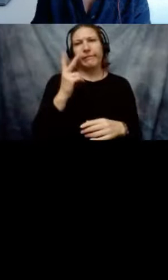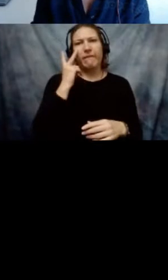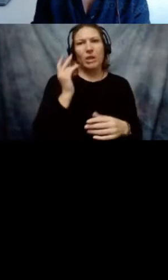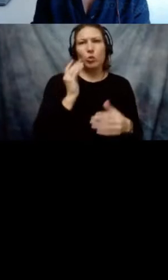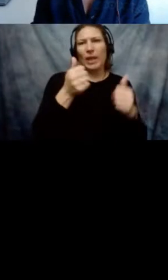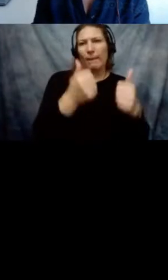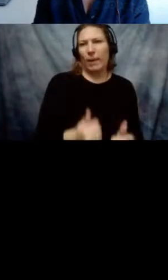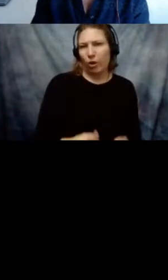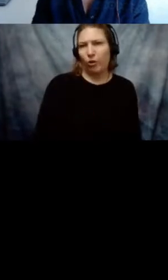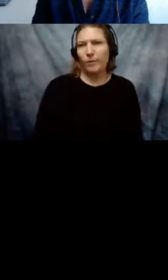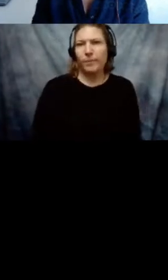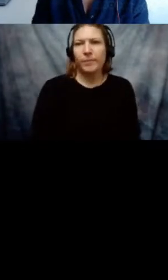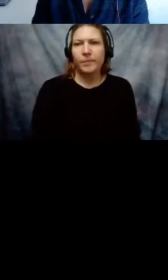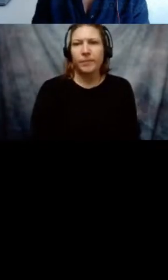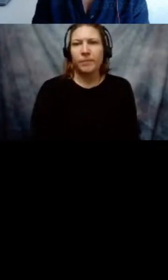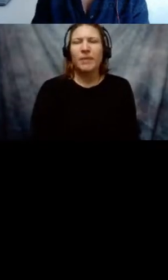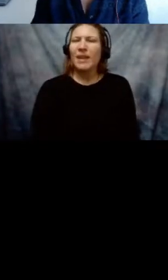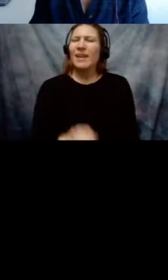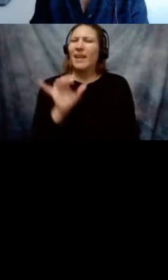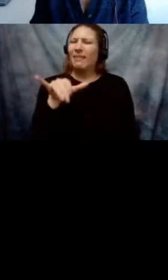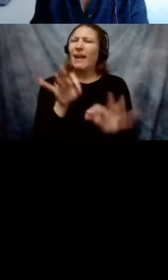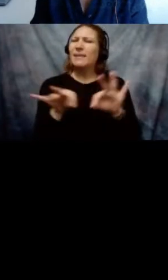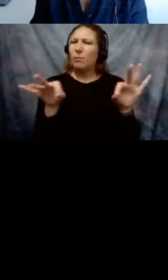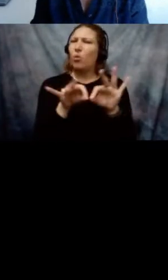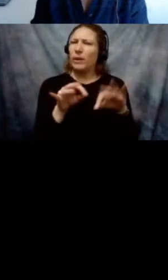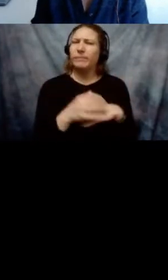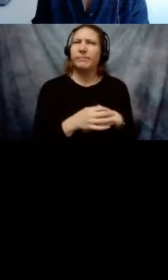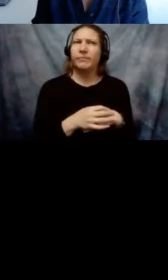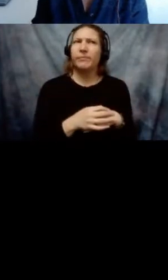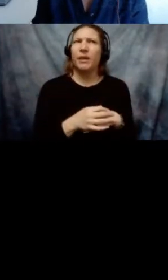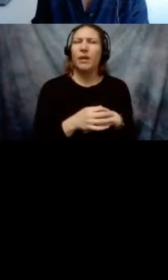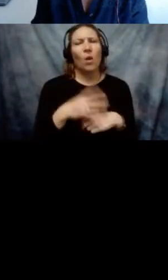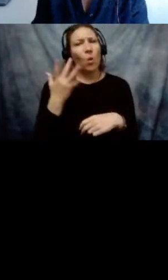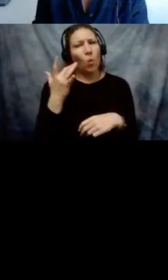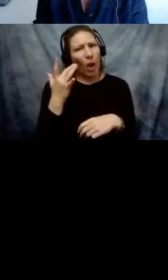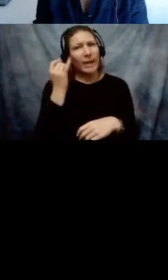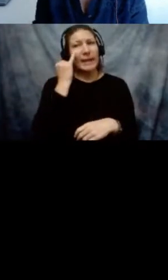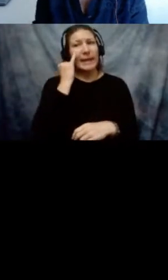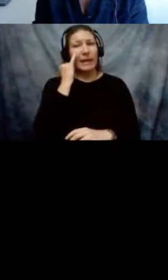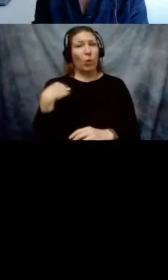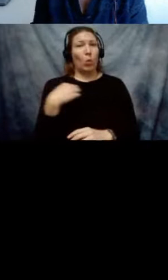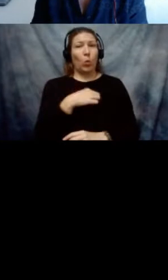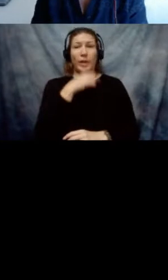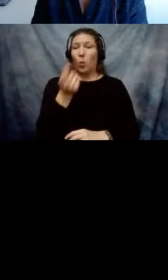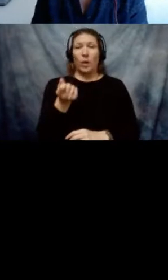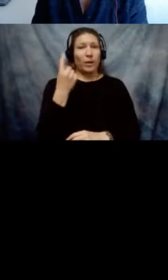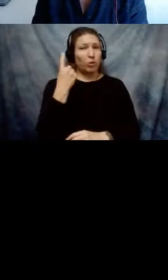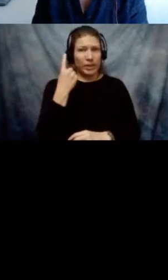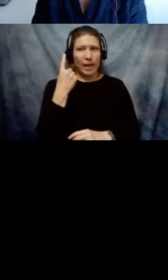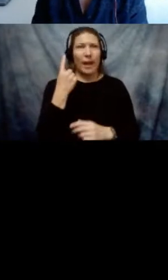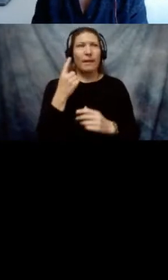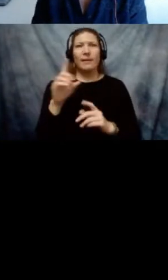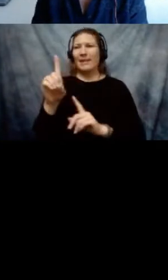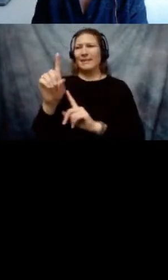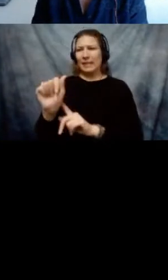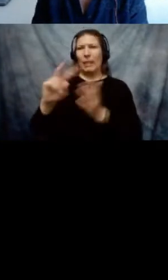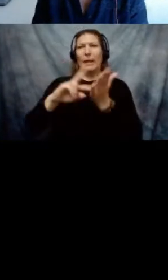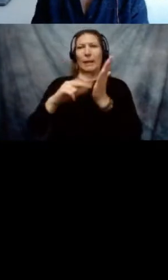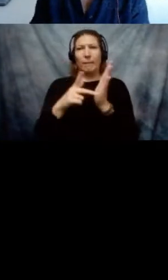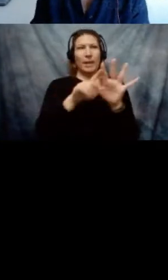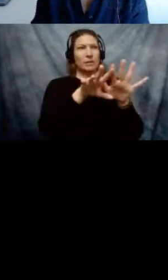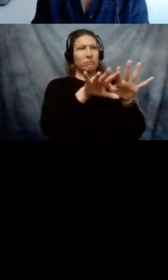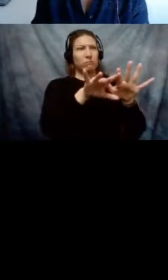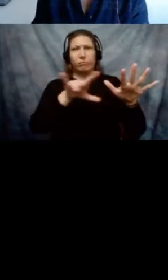really important one to tackle, because without having an understanding of the range of disabilities which are covered by accessibility,